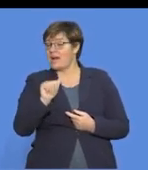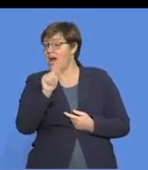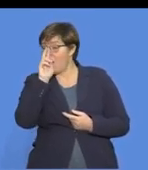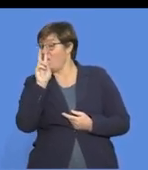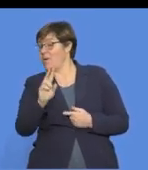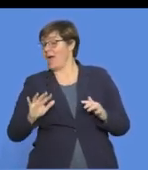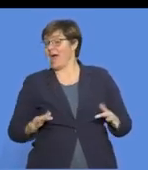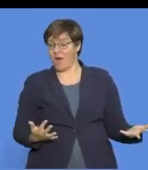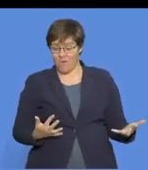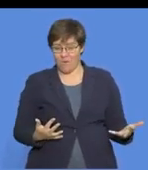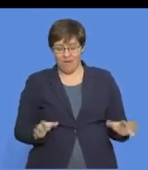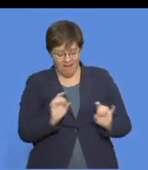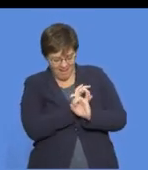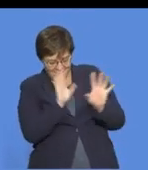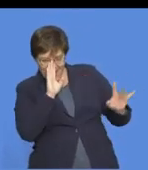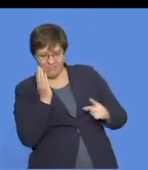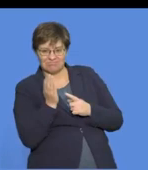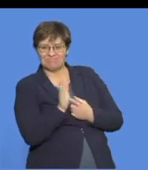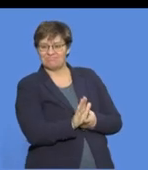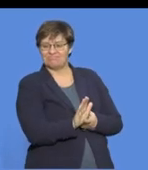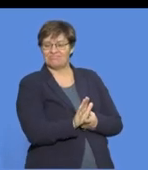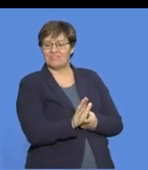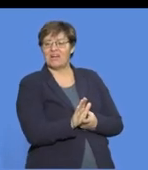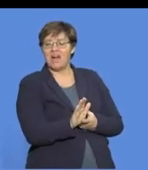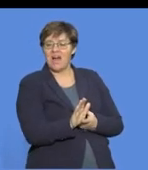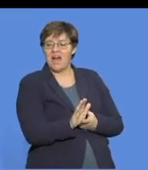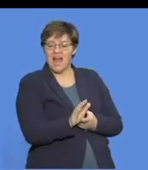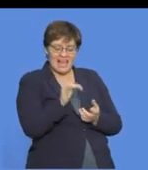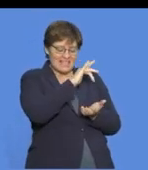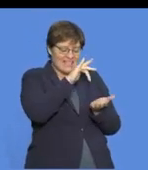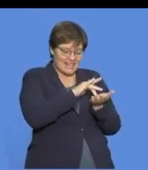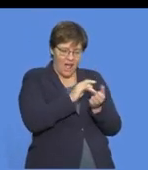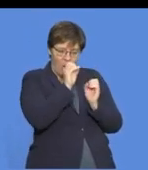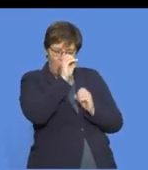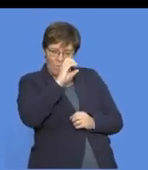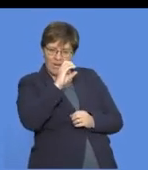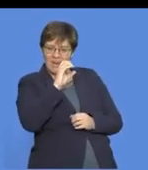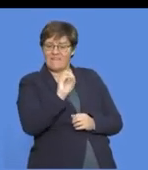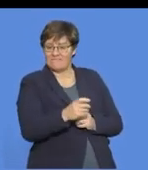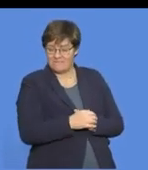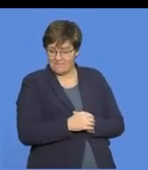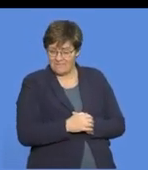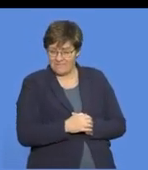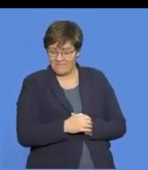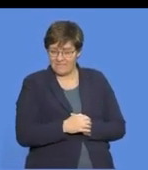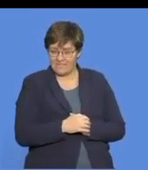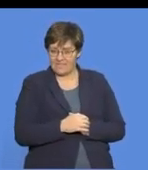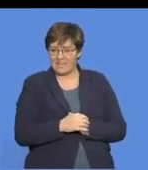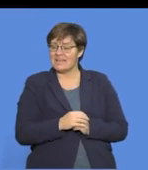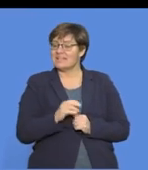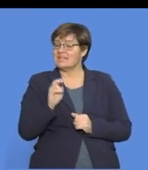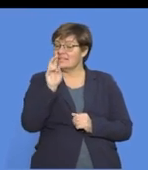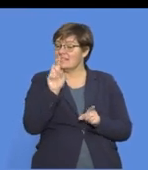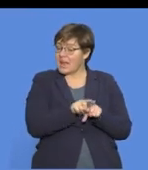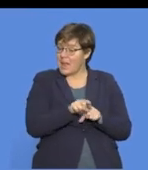it clearly shows the pore in the center. It also shows the fact